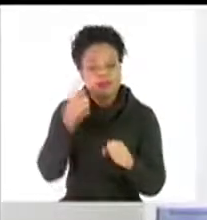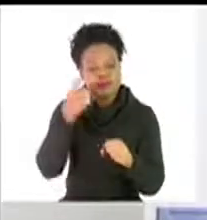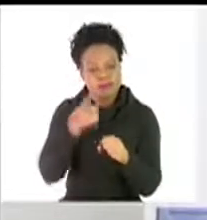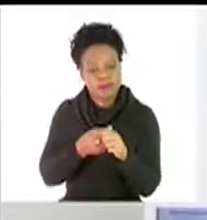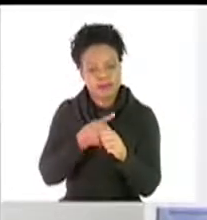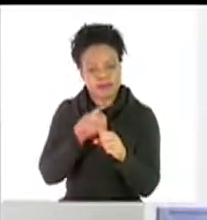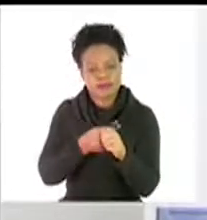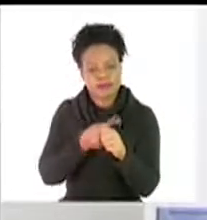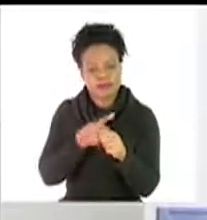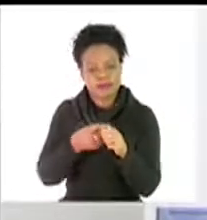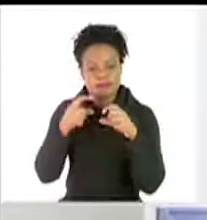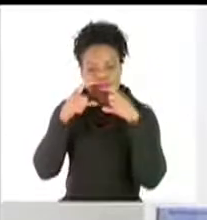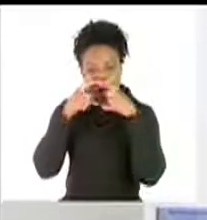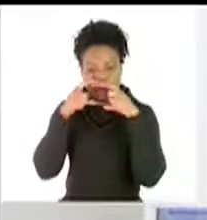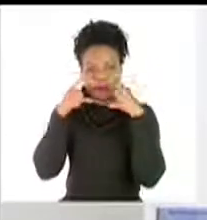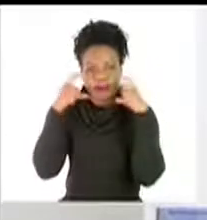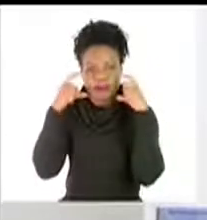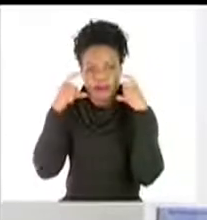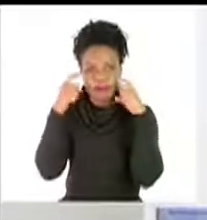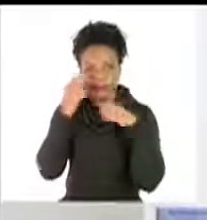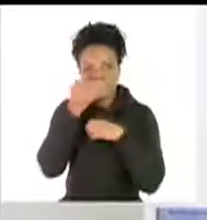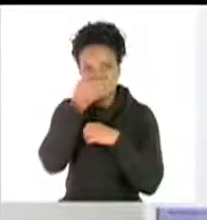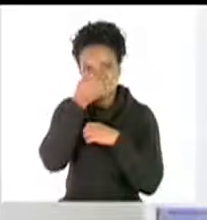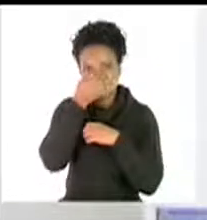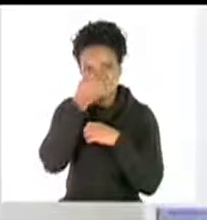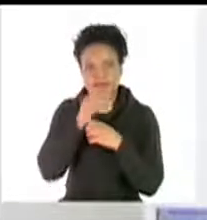our masks on.